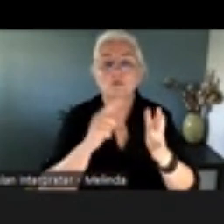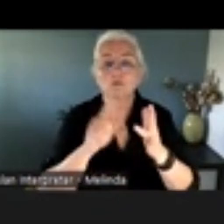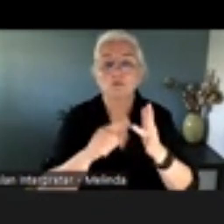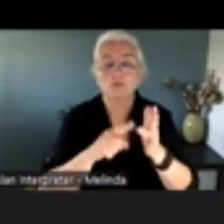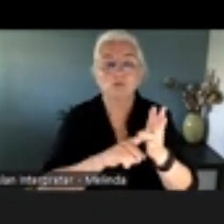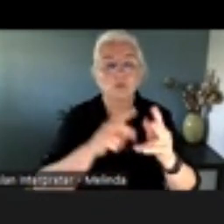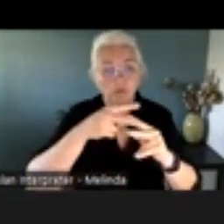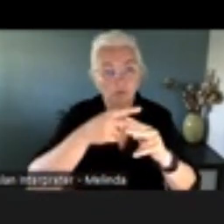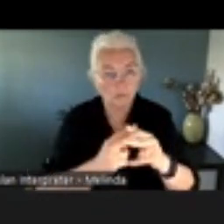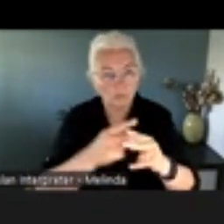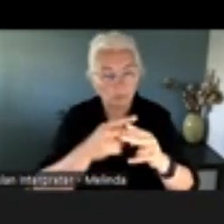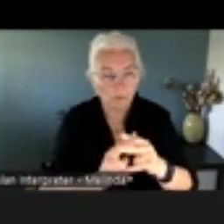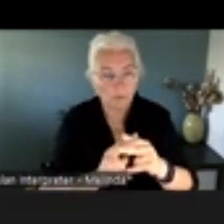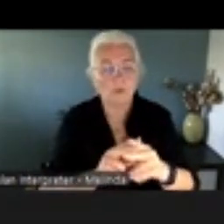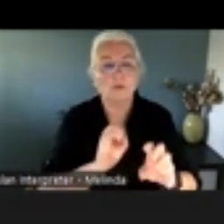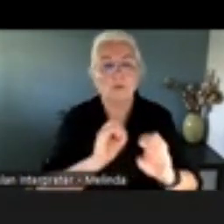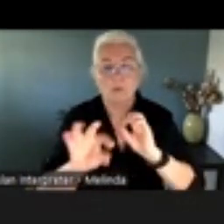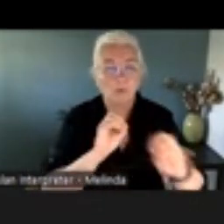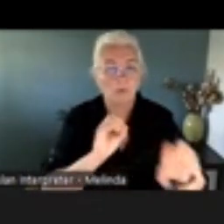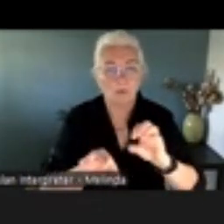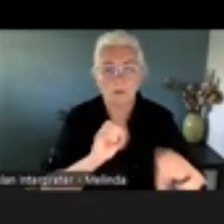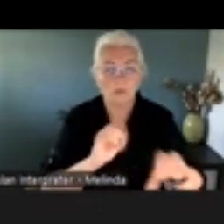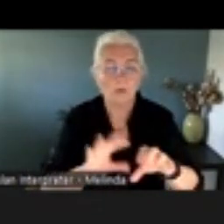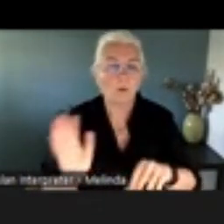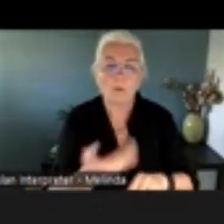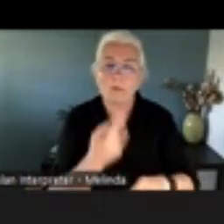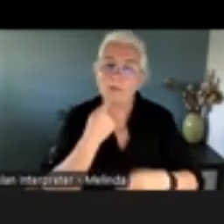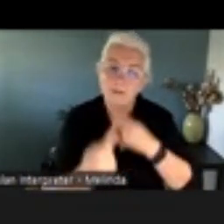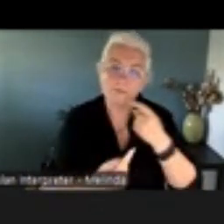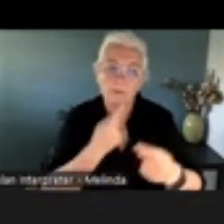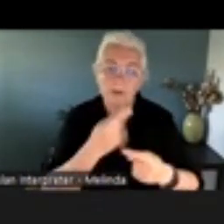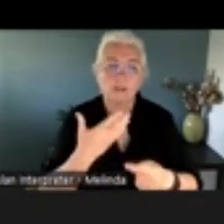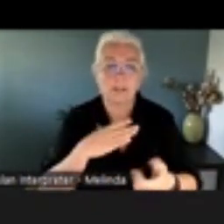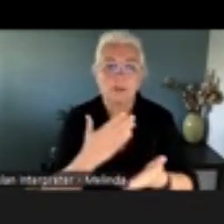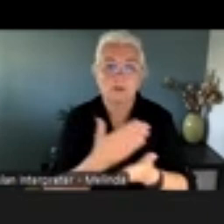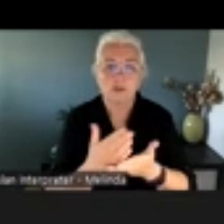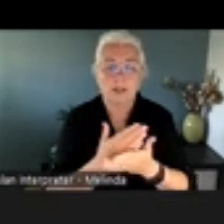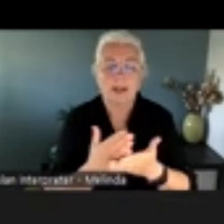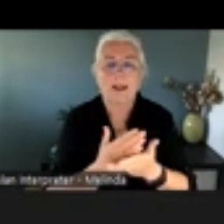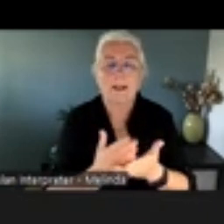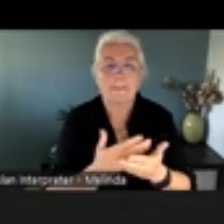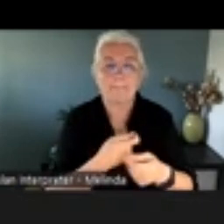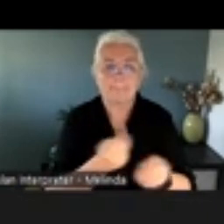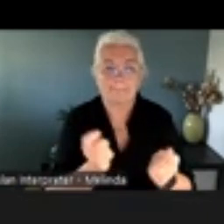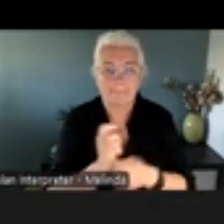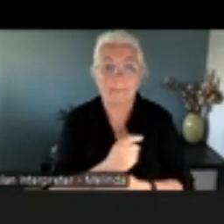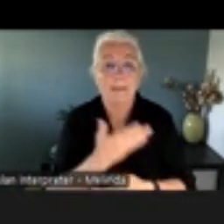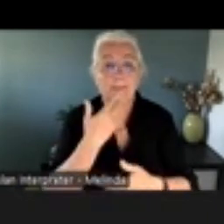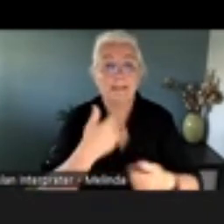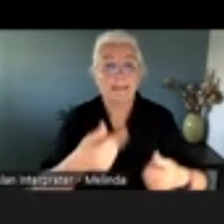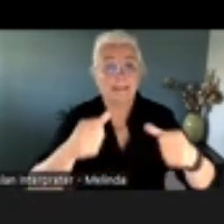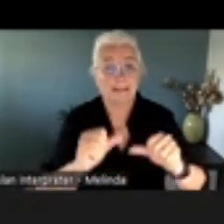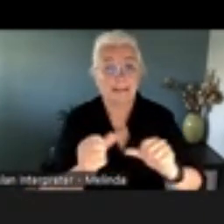line to get through all the information that we needed to. Can you swap to the next slide, please, Jess?